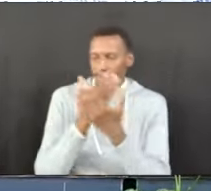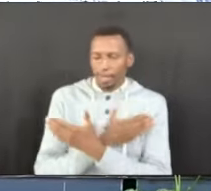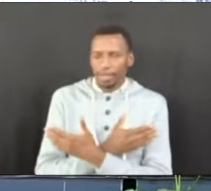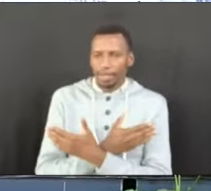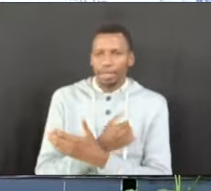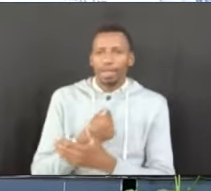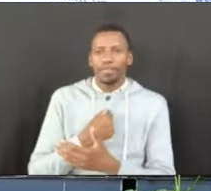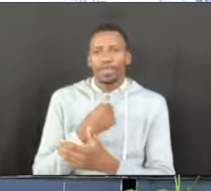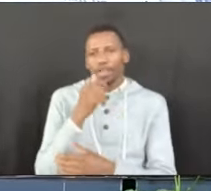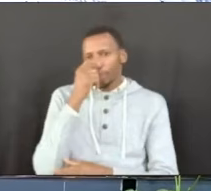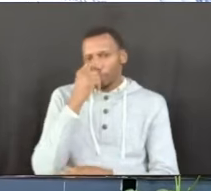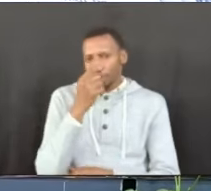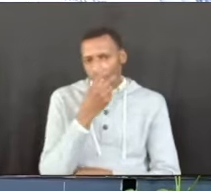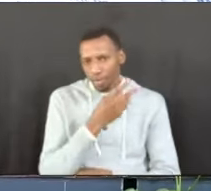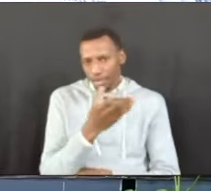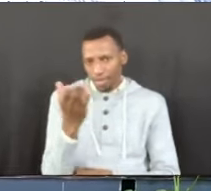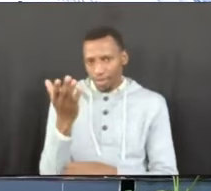there.